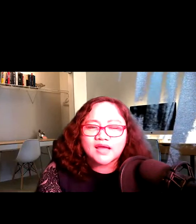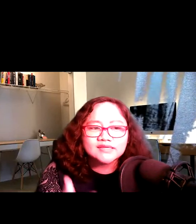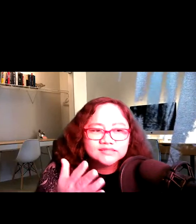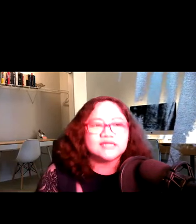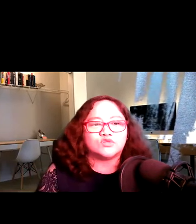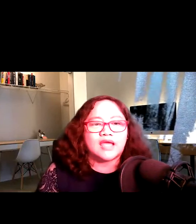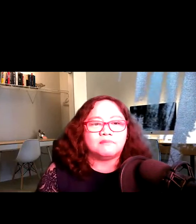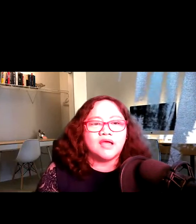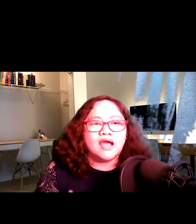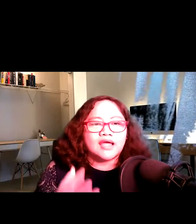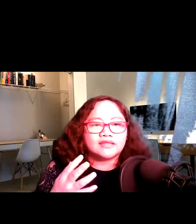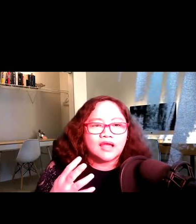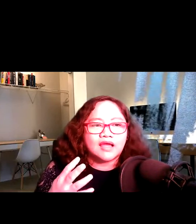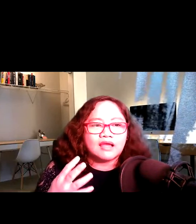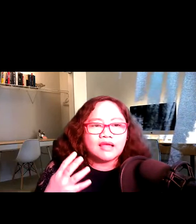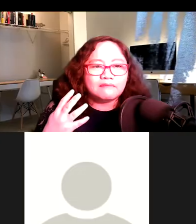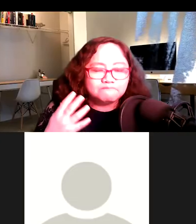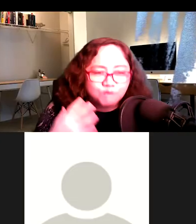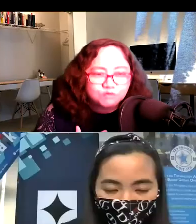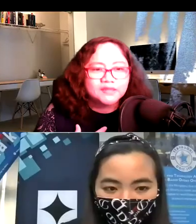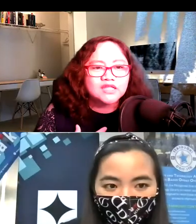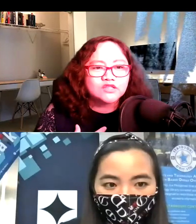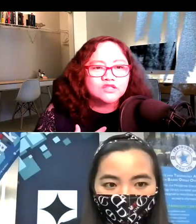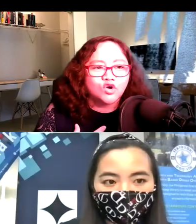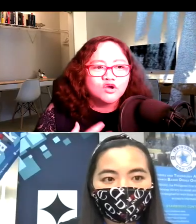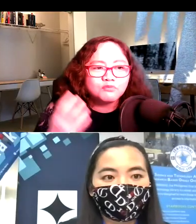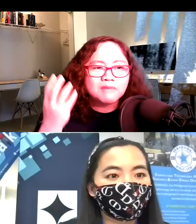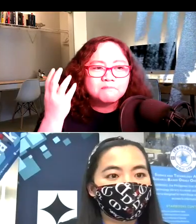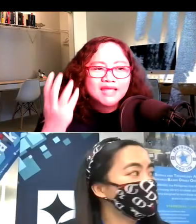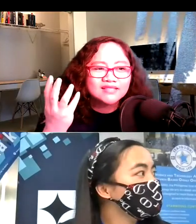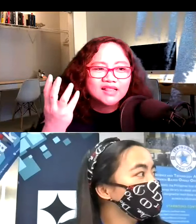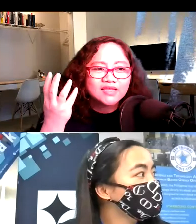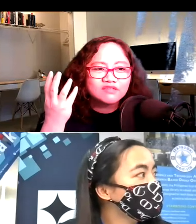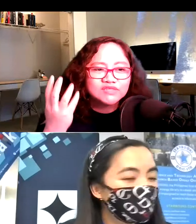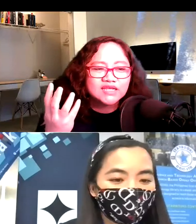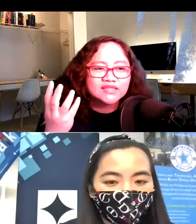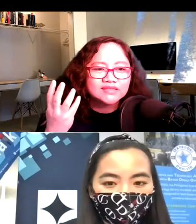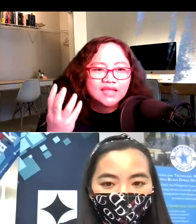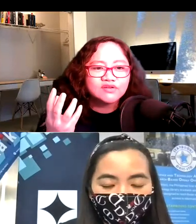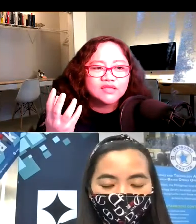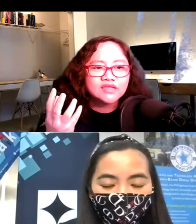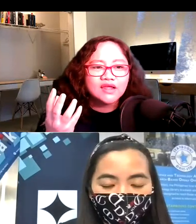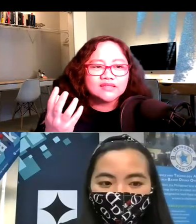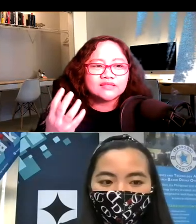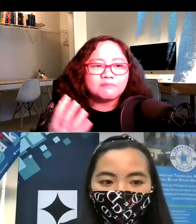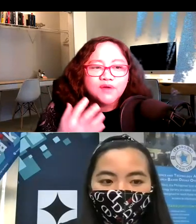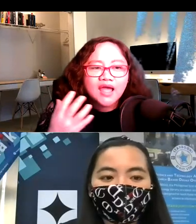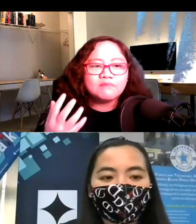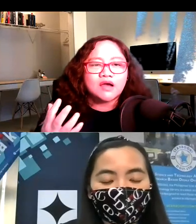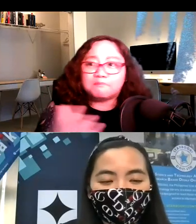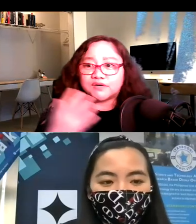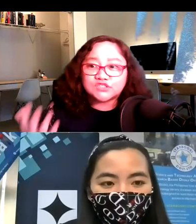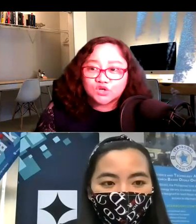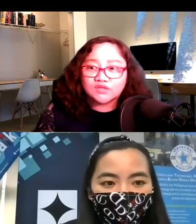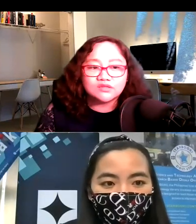mga stereotype. At bukod pa dito, may mental and physical integrity that deprive